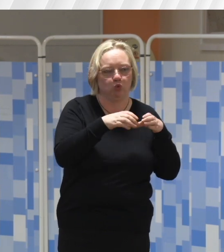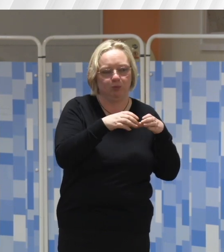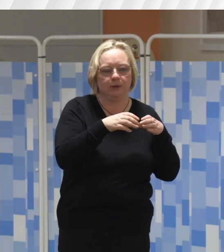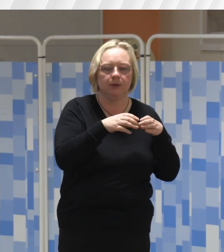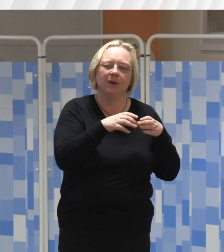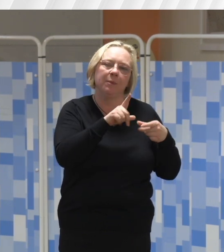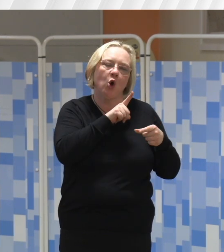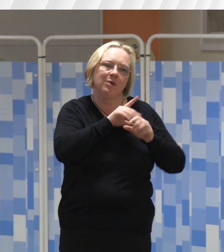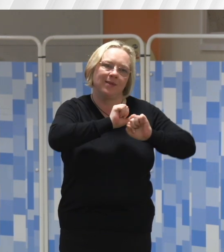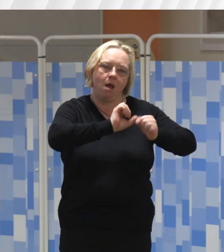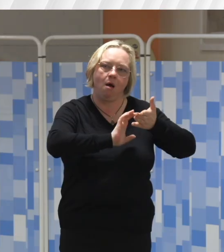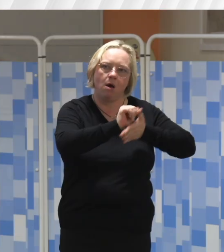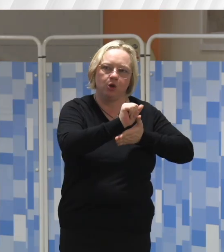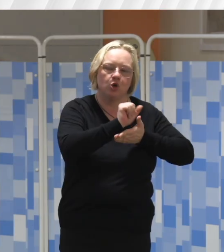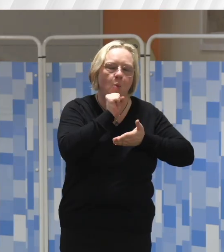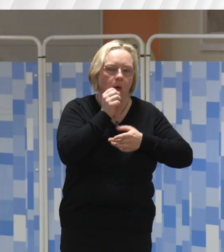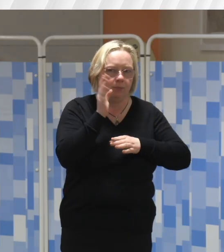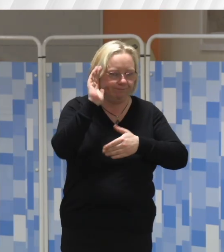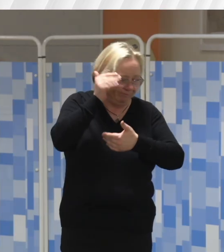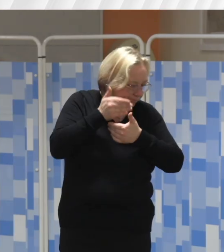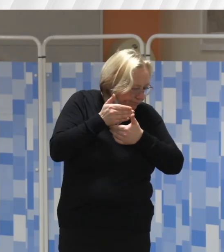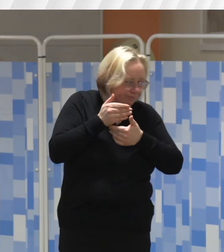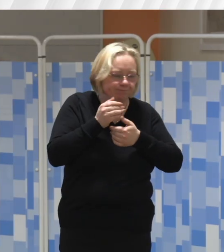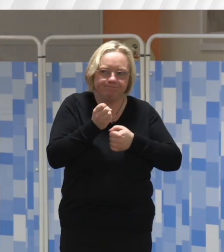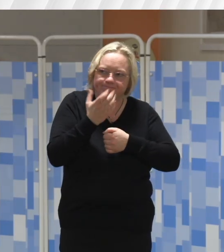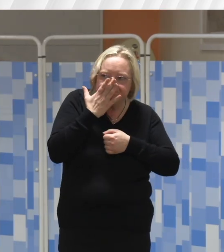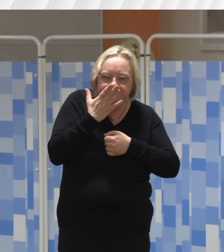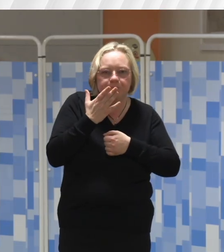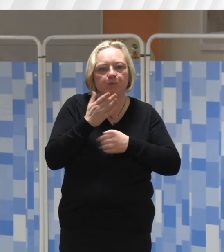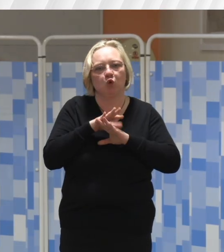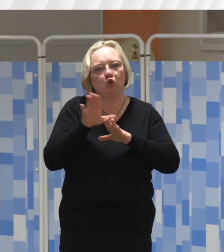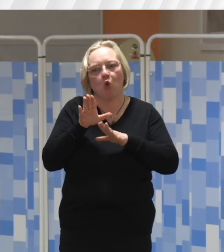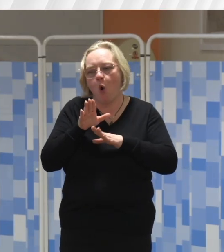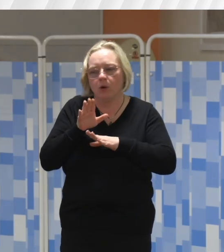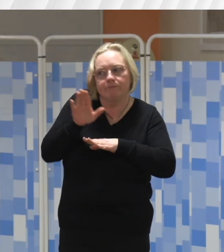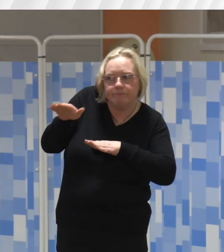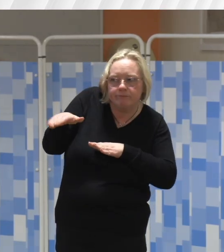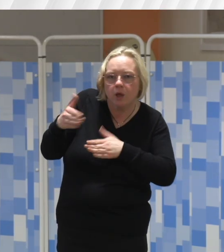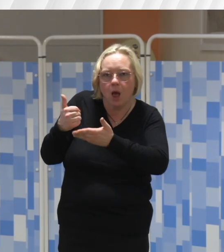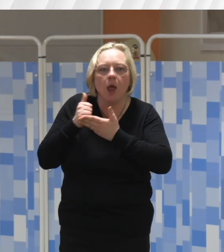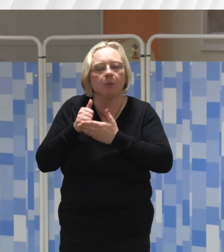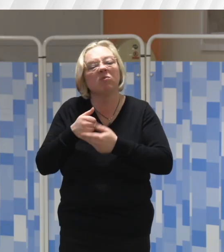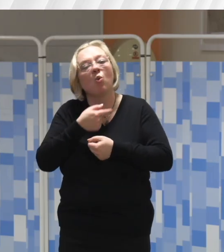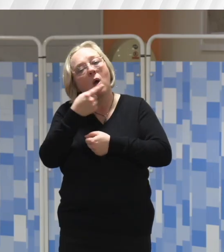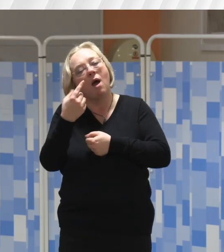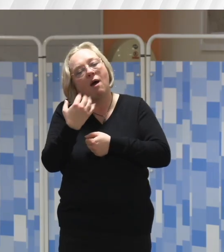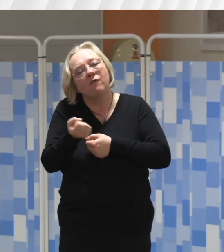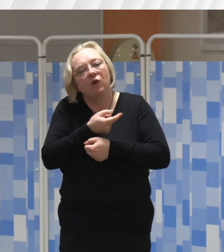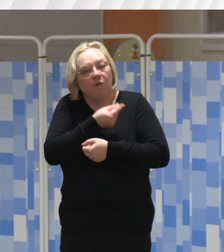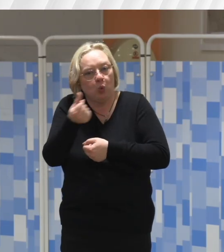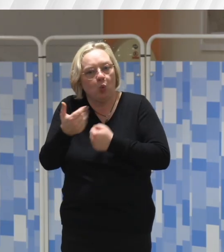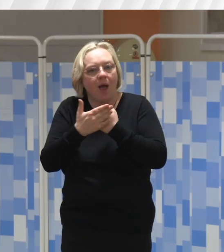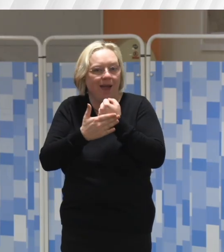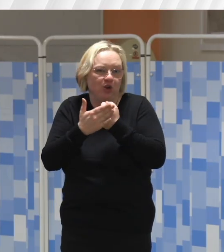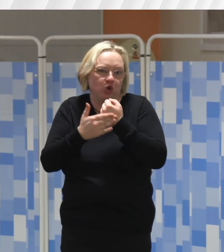for Parkinson's. So we do have quite a few Asian patients, but it